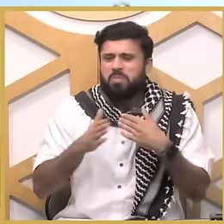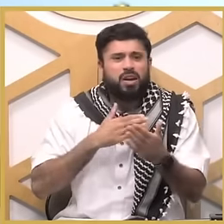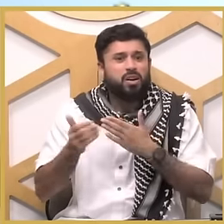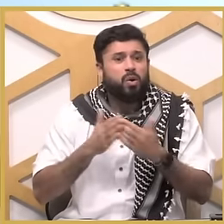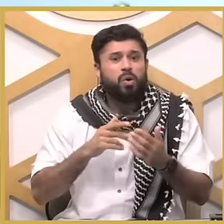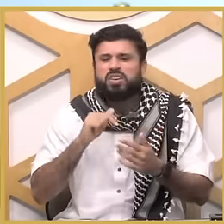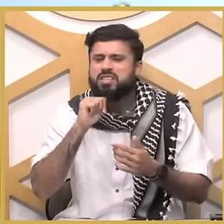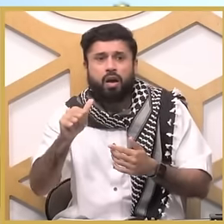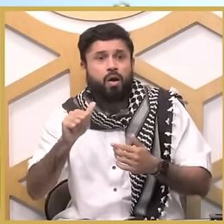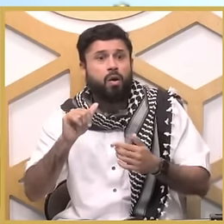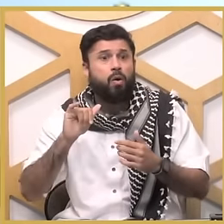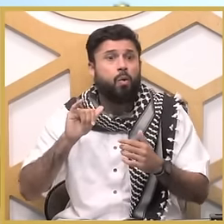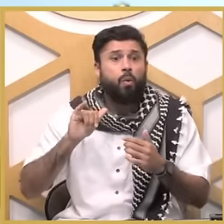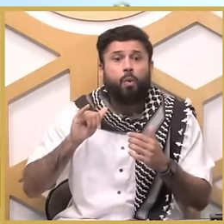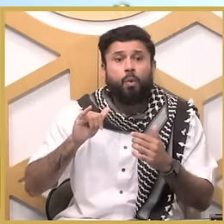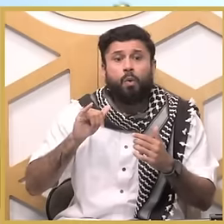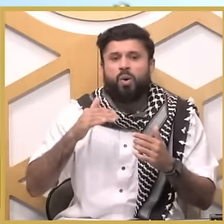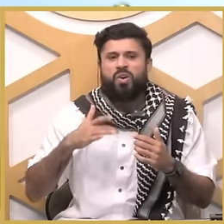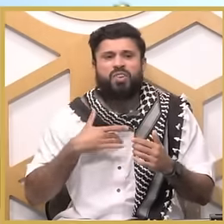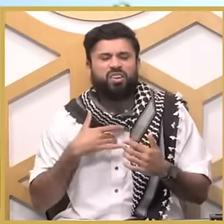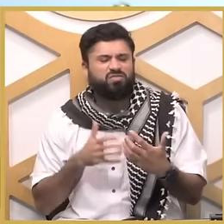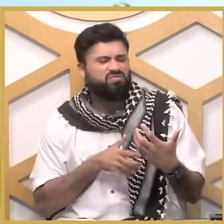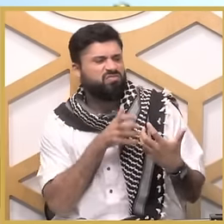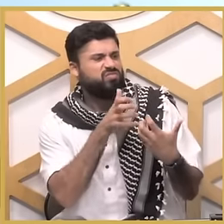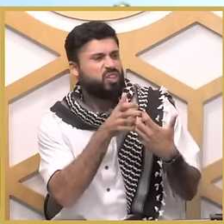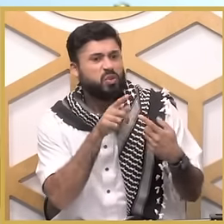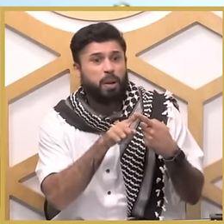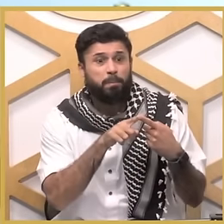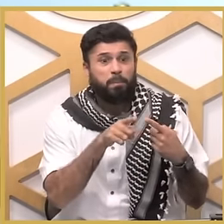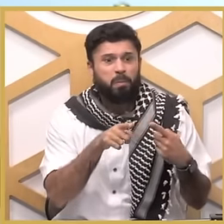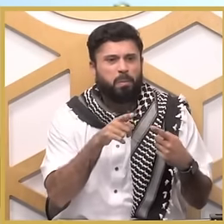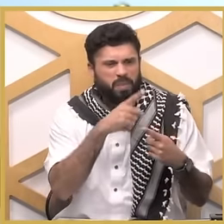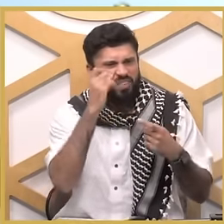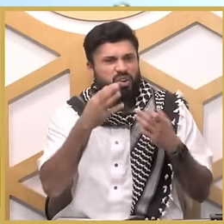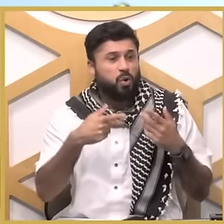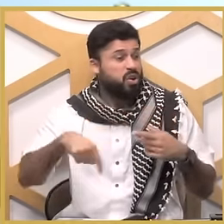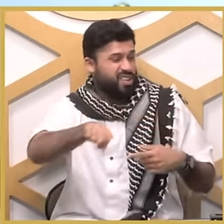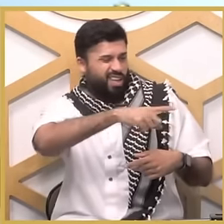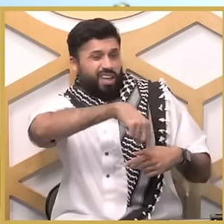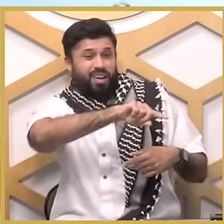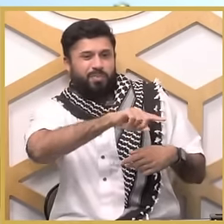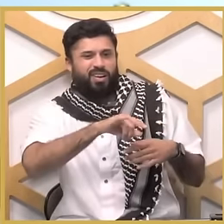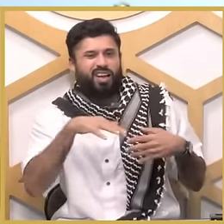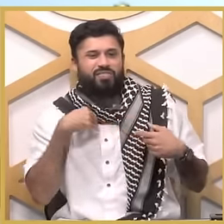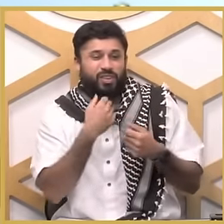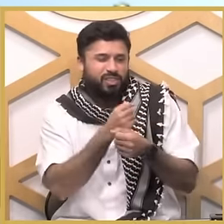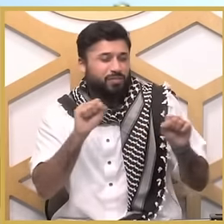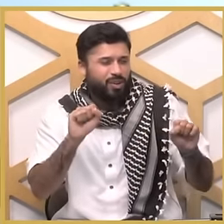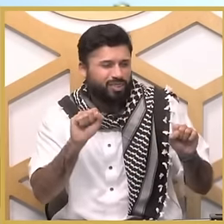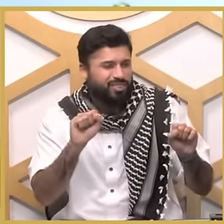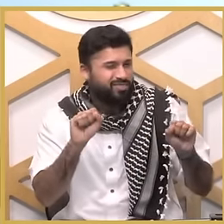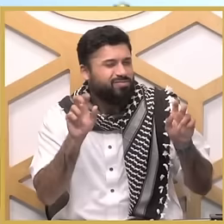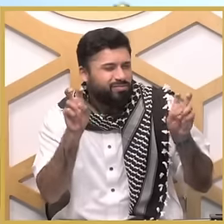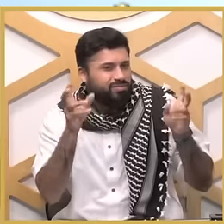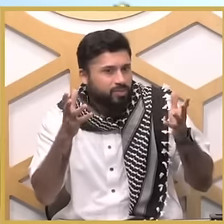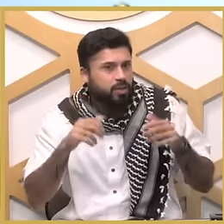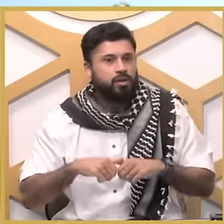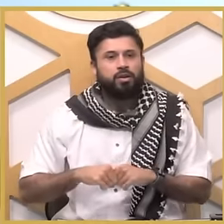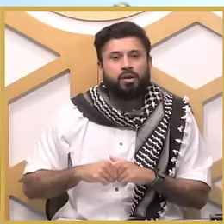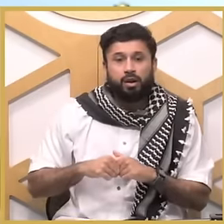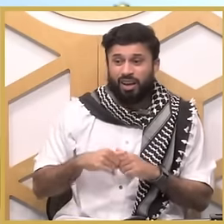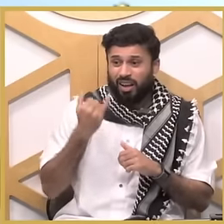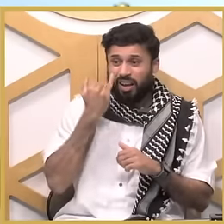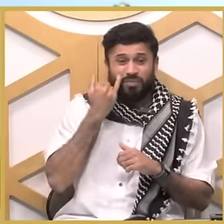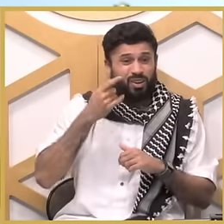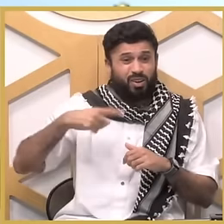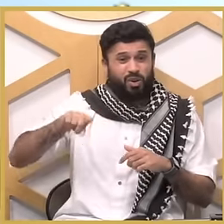the ulama mentioned that. Look, if you have righteous friends and you're trying to put yourself in the company of righteous people, then even when you fall short,